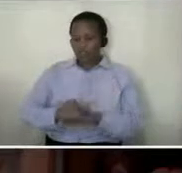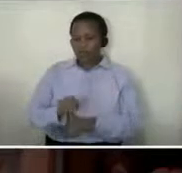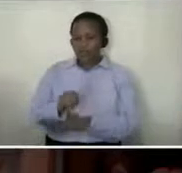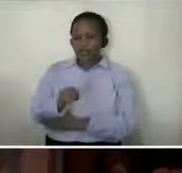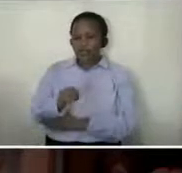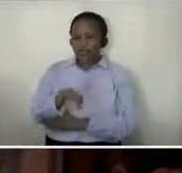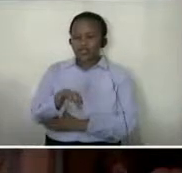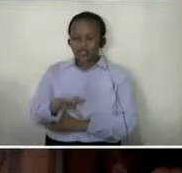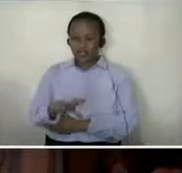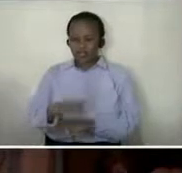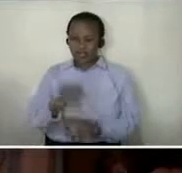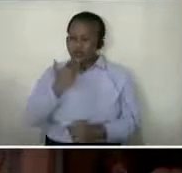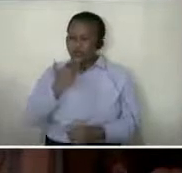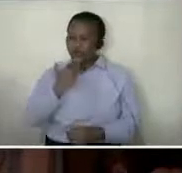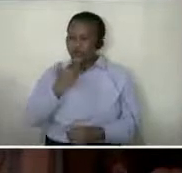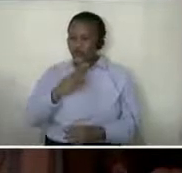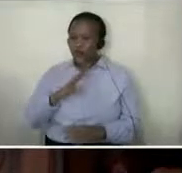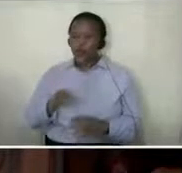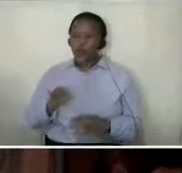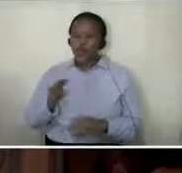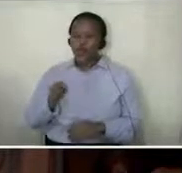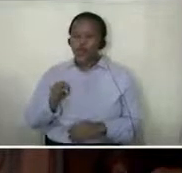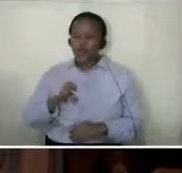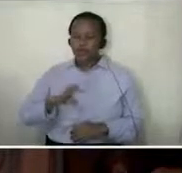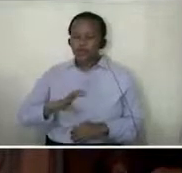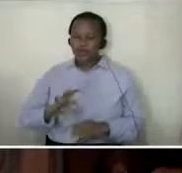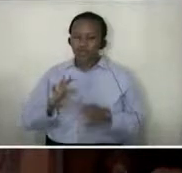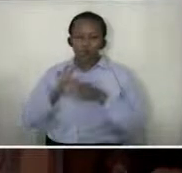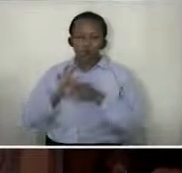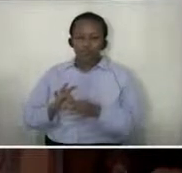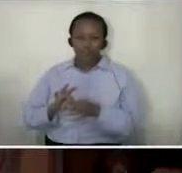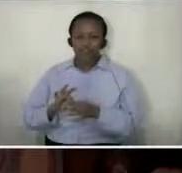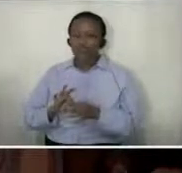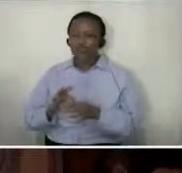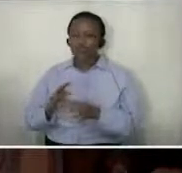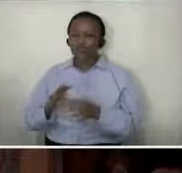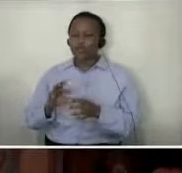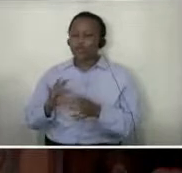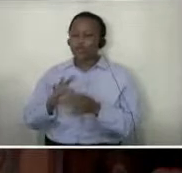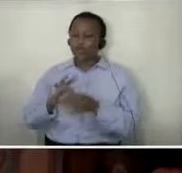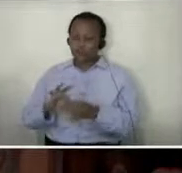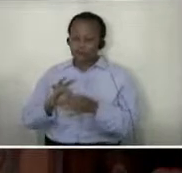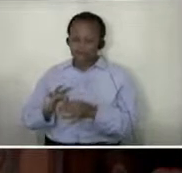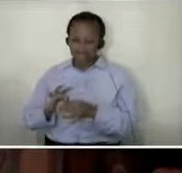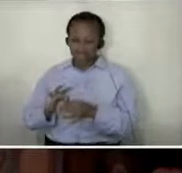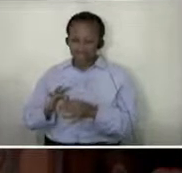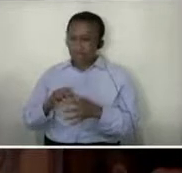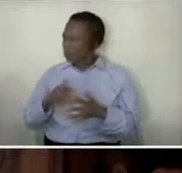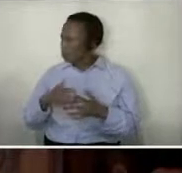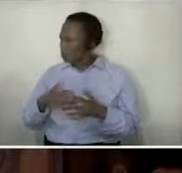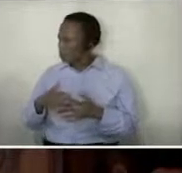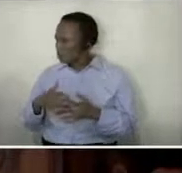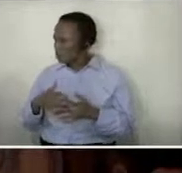MEC for Cooperative Governance and Traditional Affairs, the Honorable S. Zikalala.